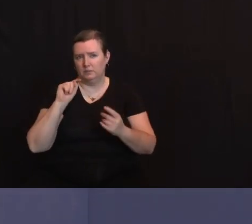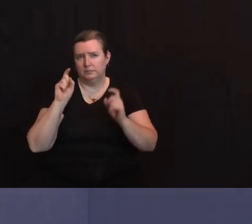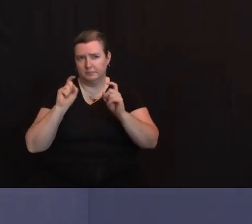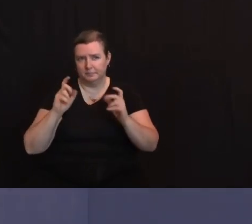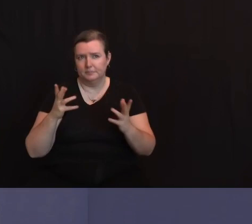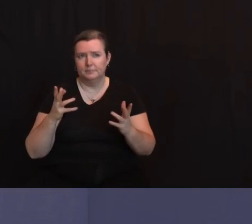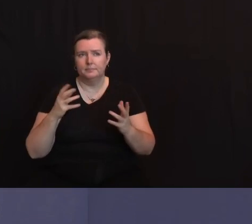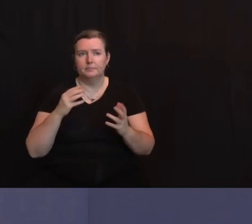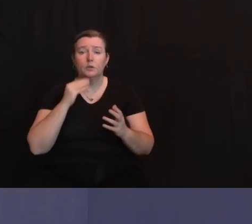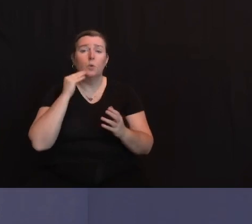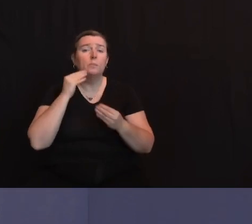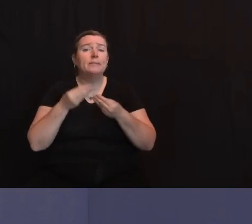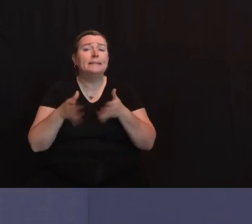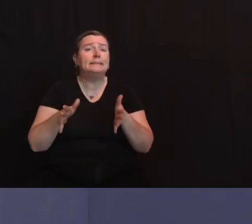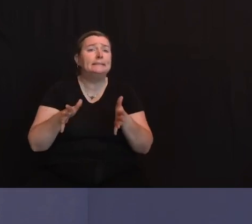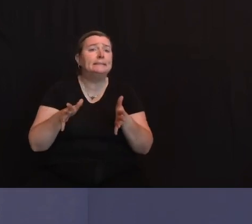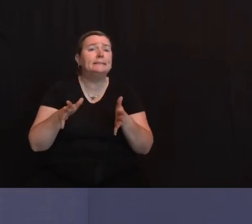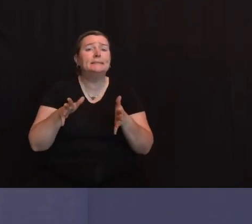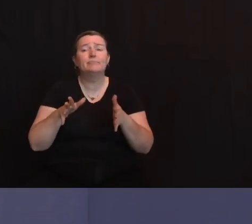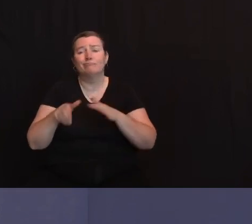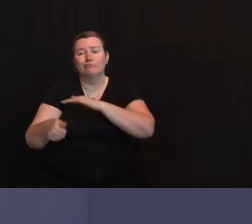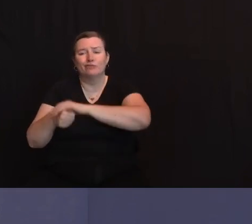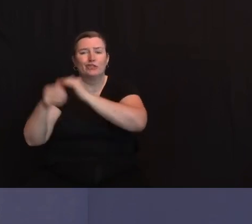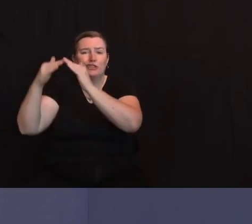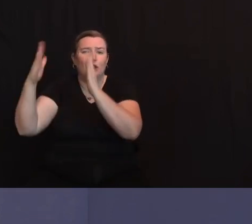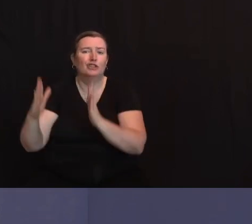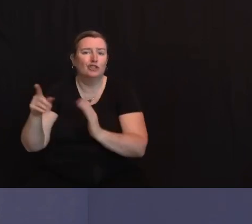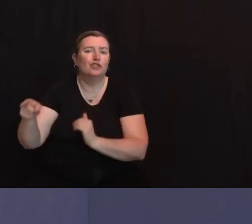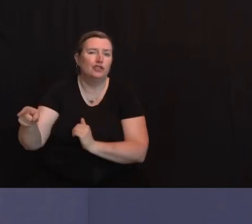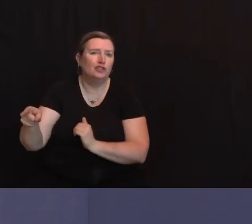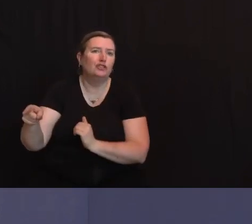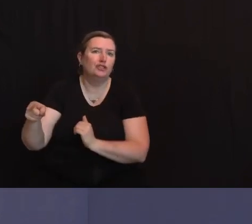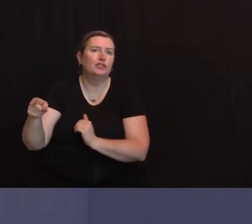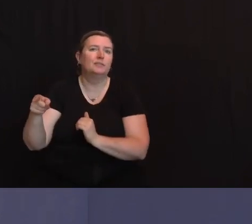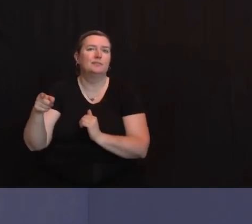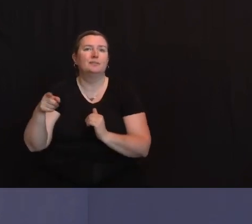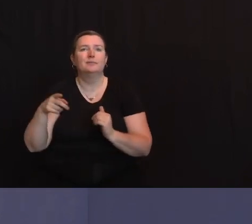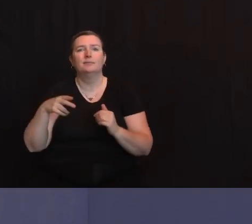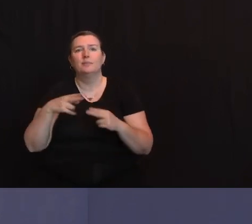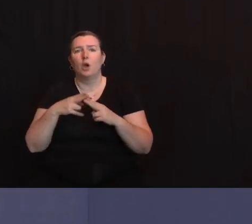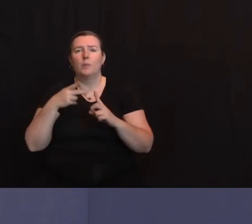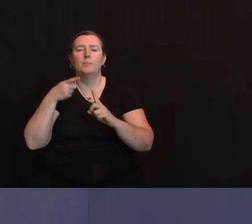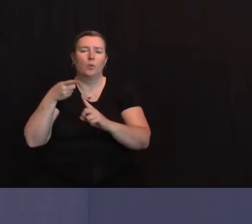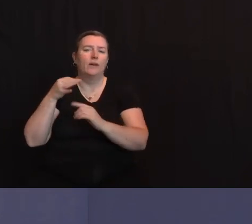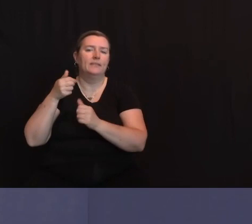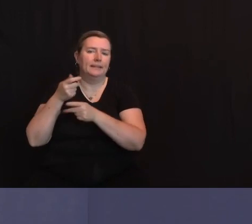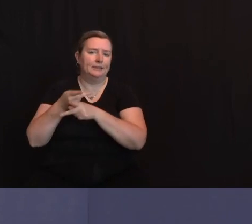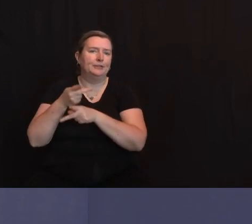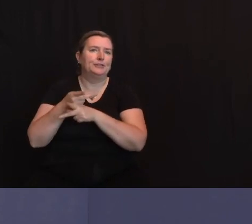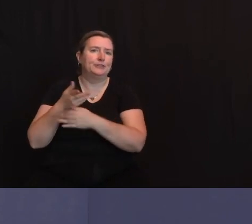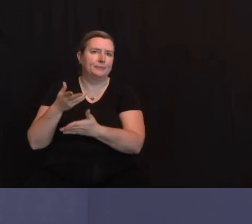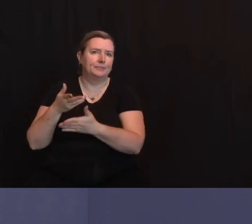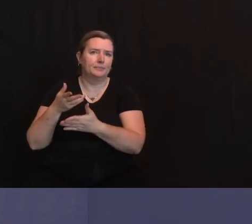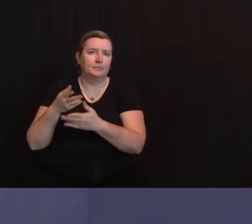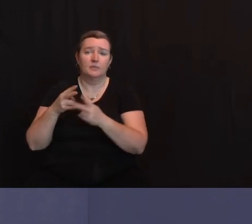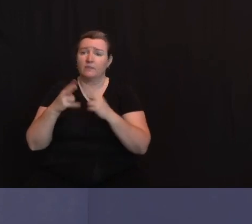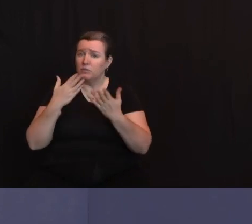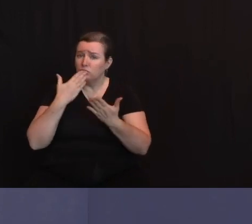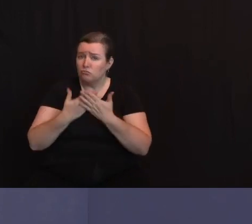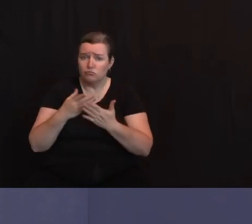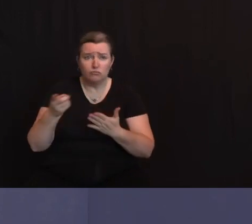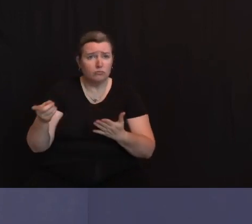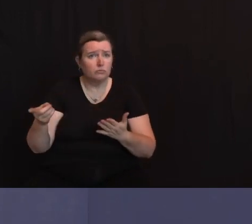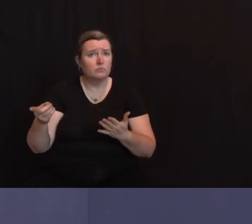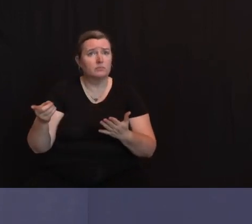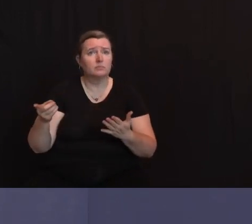point-of-care testing, which is most effective because the transient nature